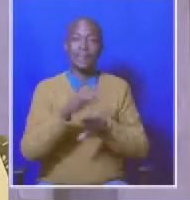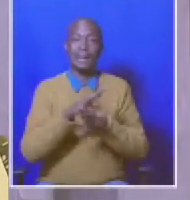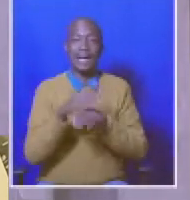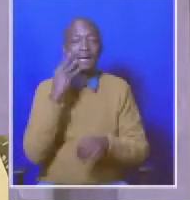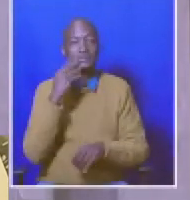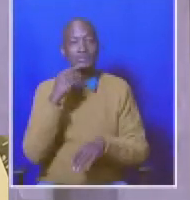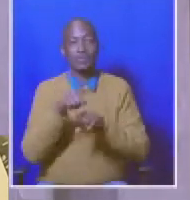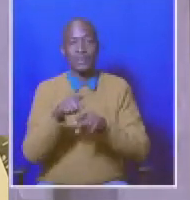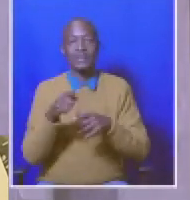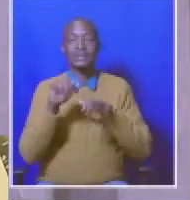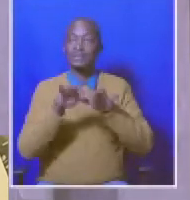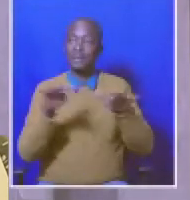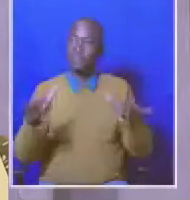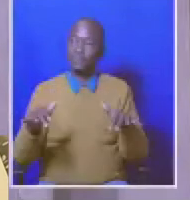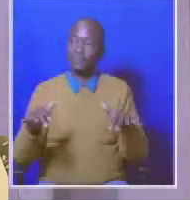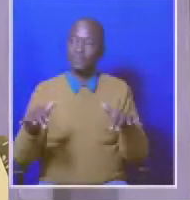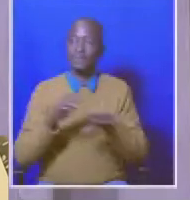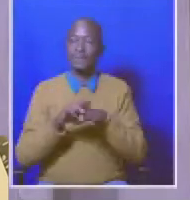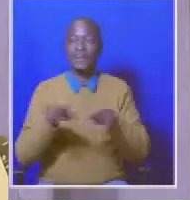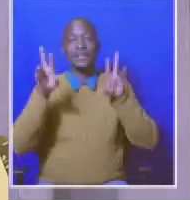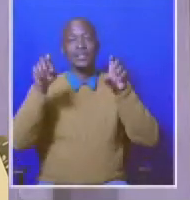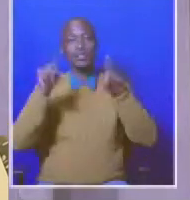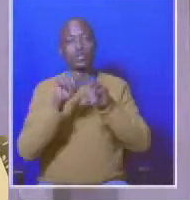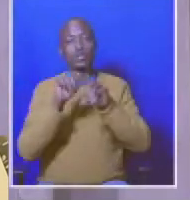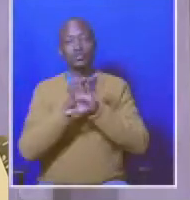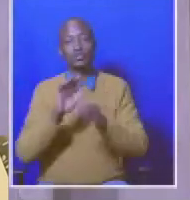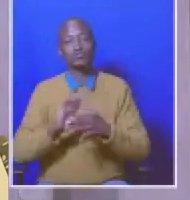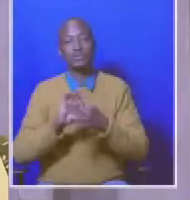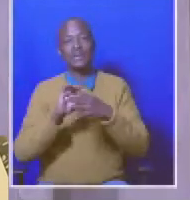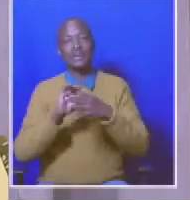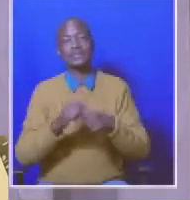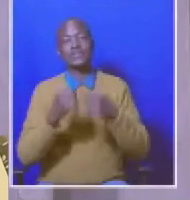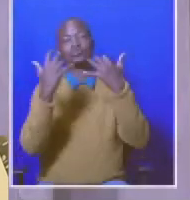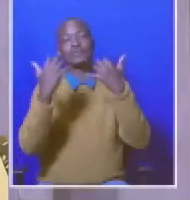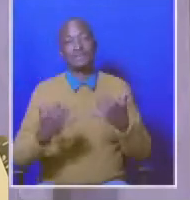residents and issues related to the financial